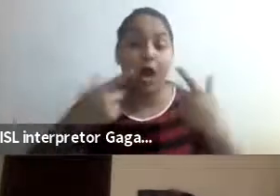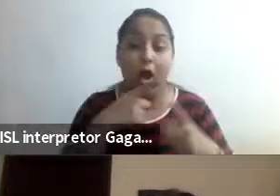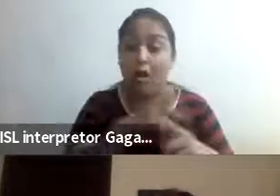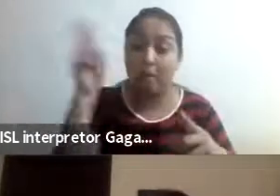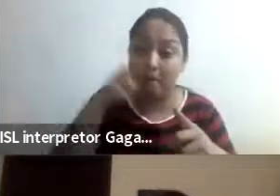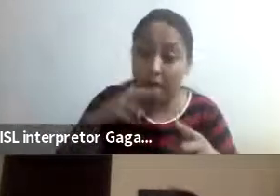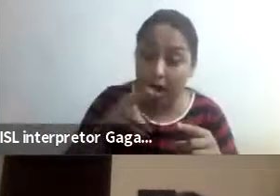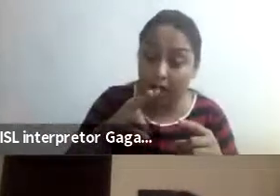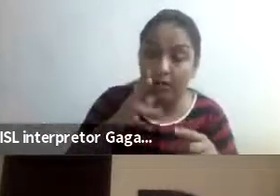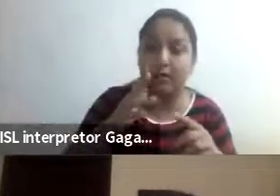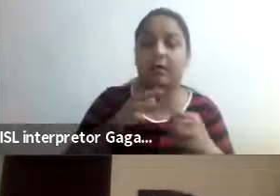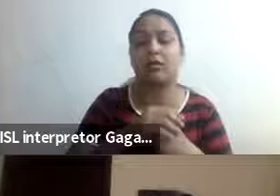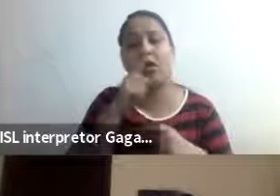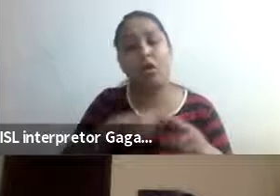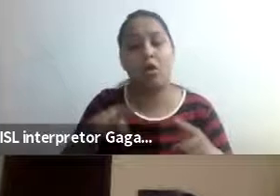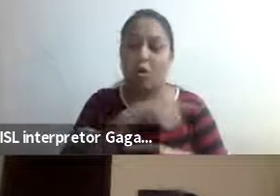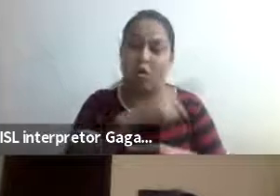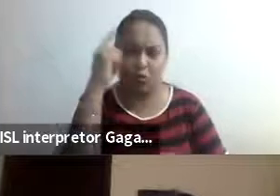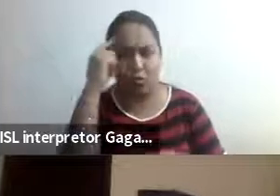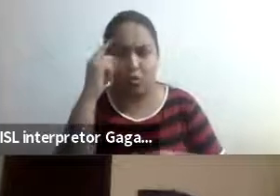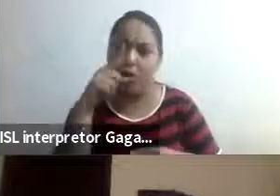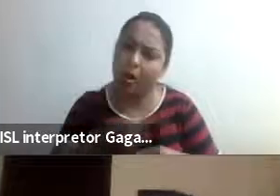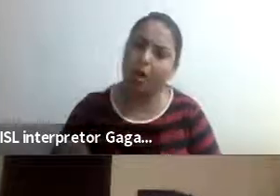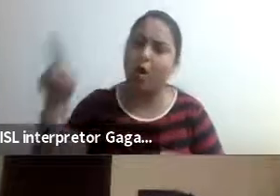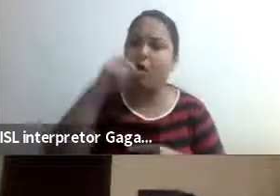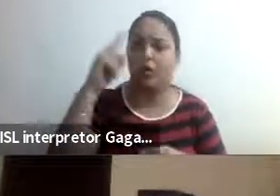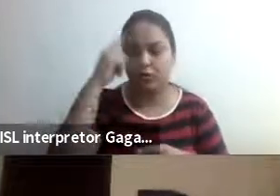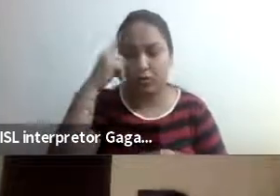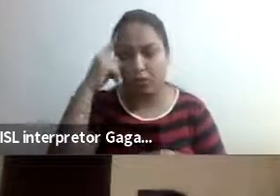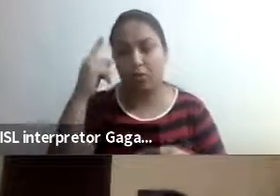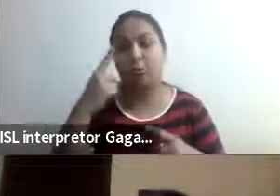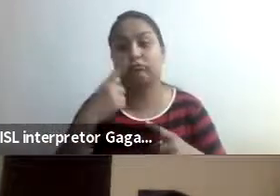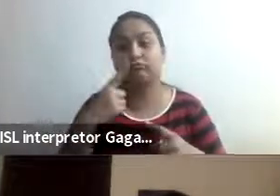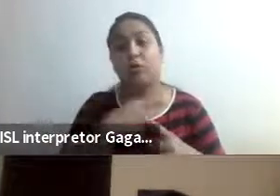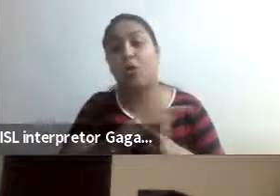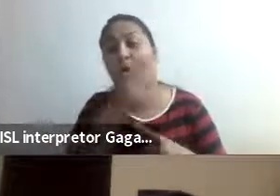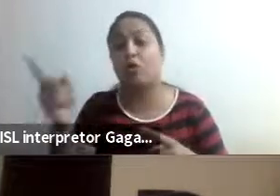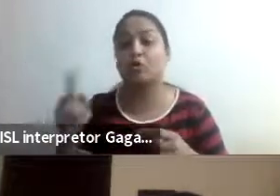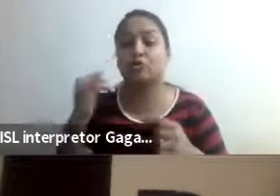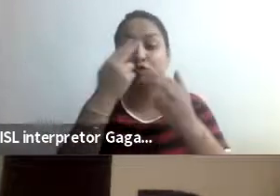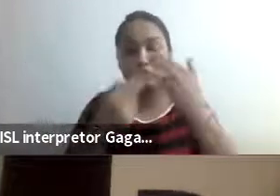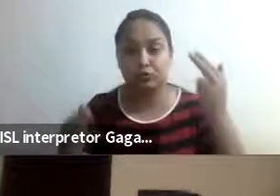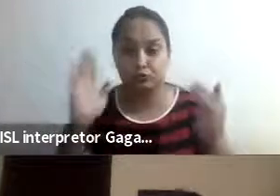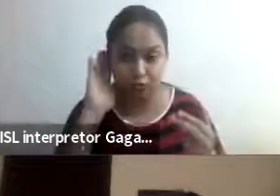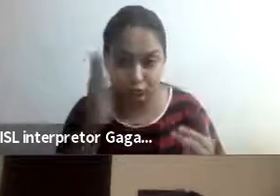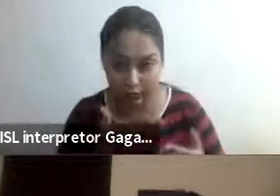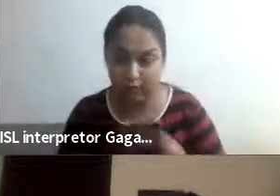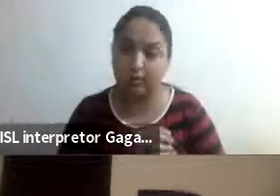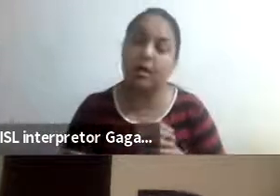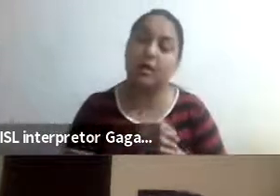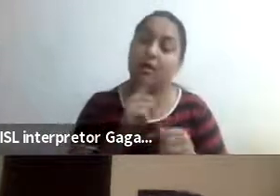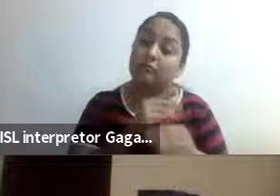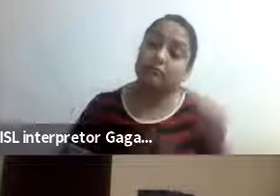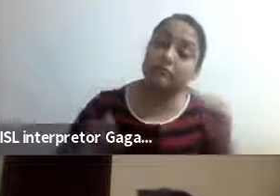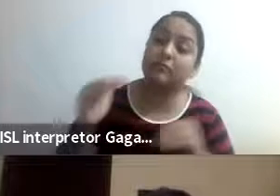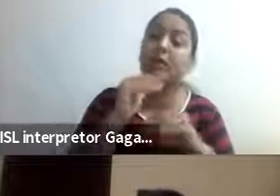to paint what she paints. I mean, everybody knows the origin story, but how did she came to paint exactly what she paints? How did she develop her style?